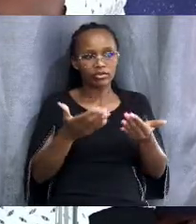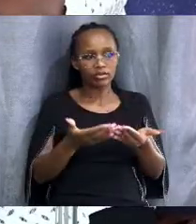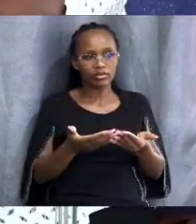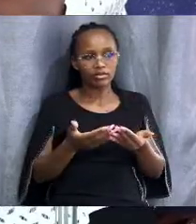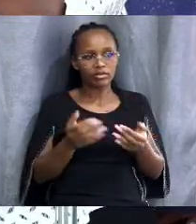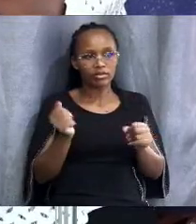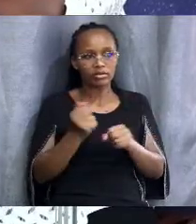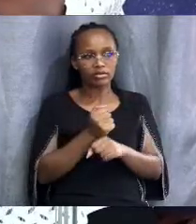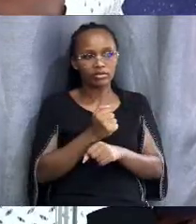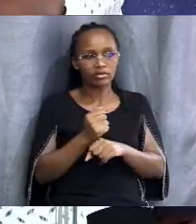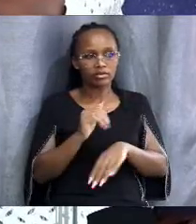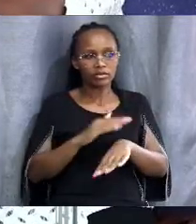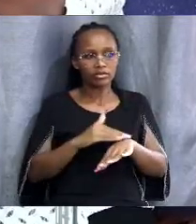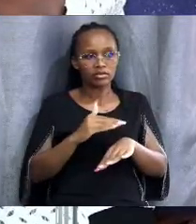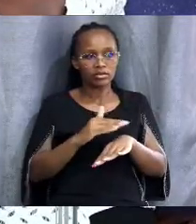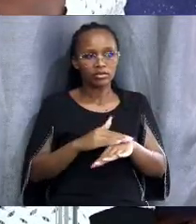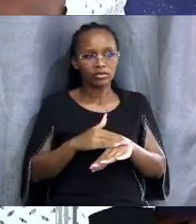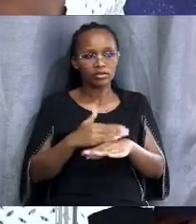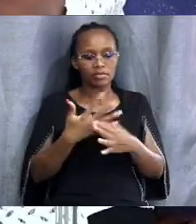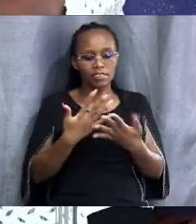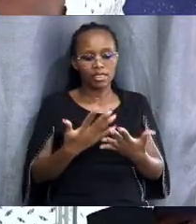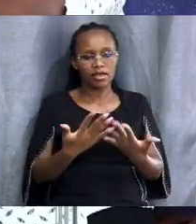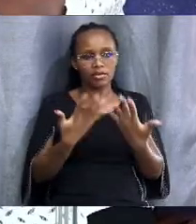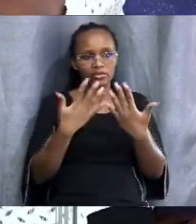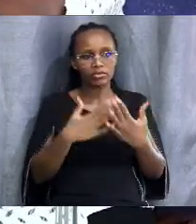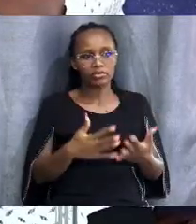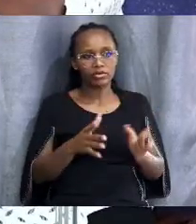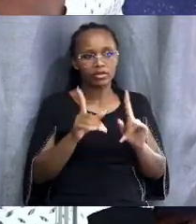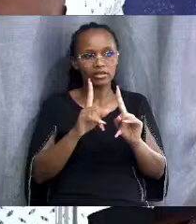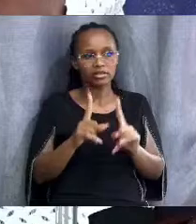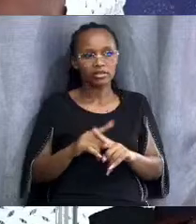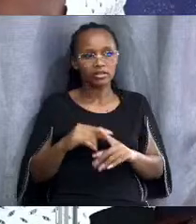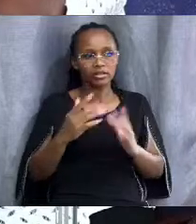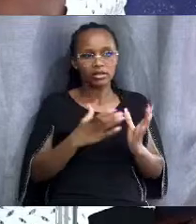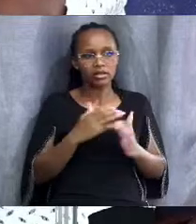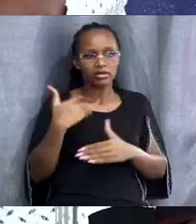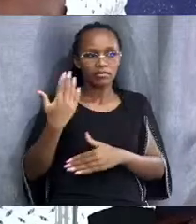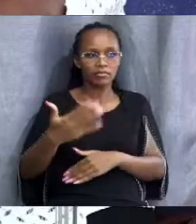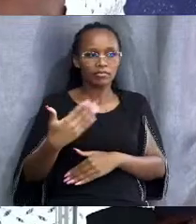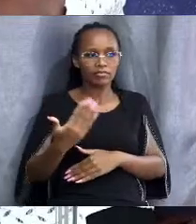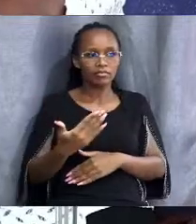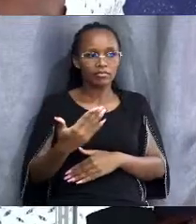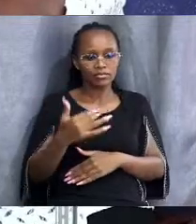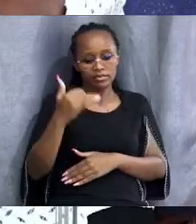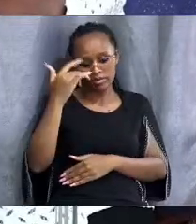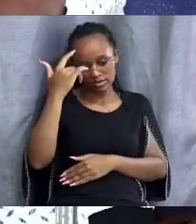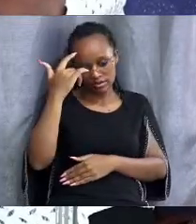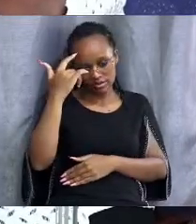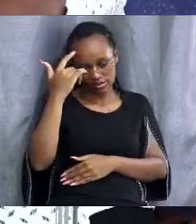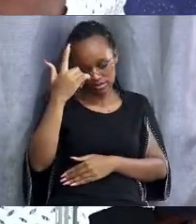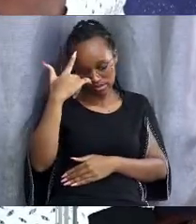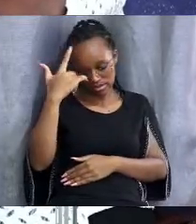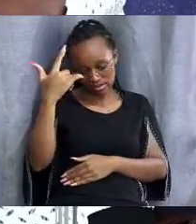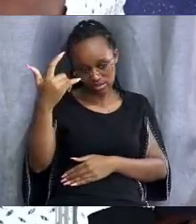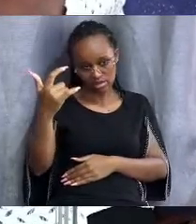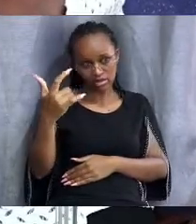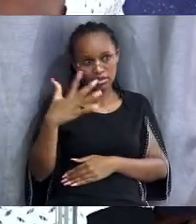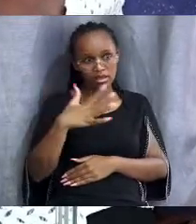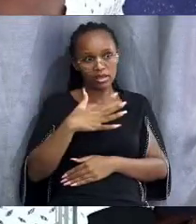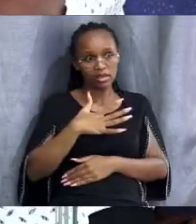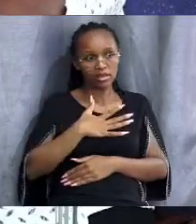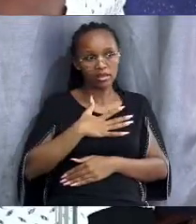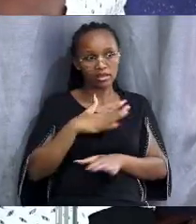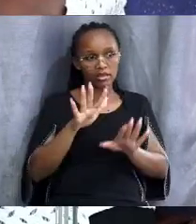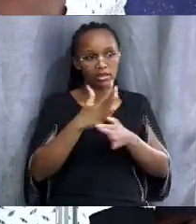I cannot hold you in my arms, I carry you with me always, in my thoughts, in my dreams, and